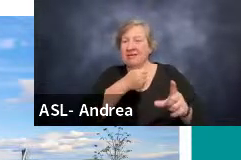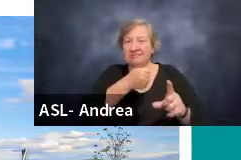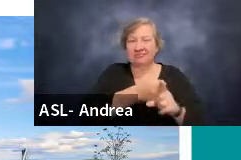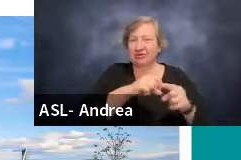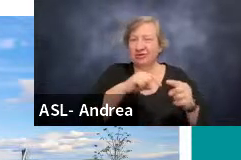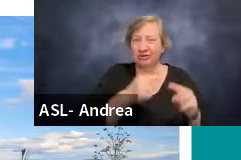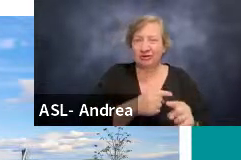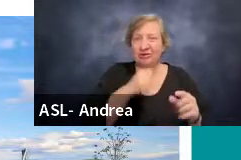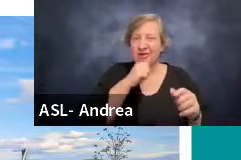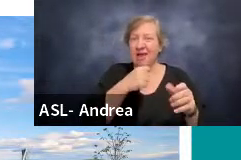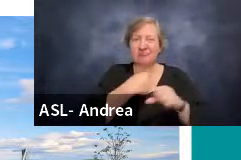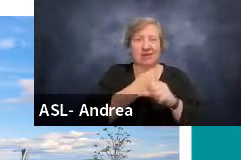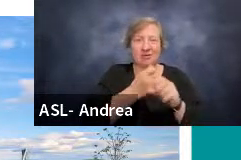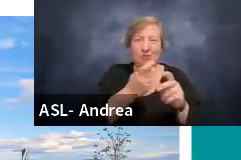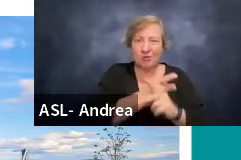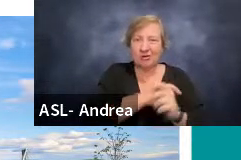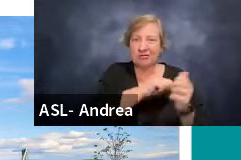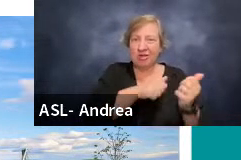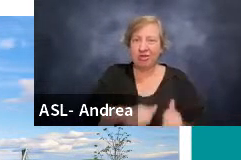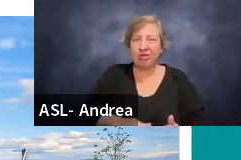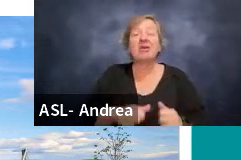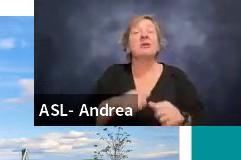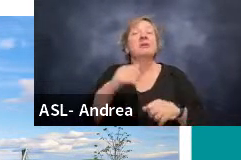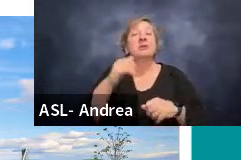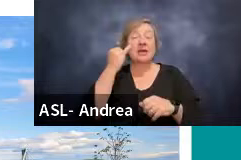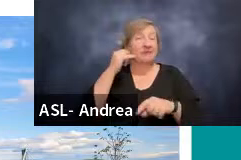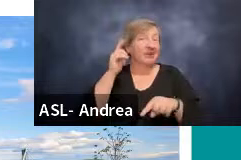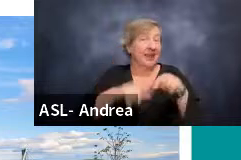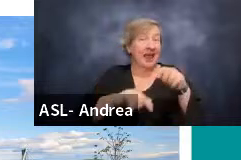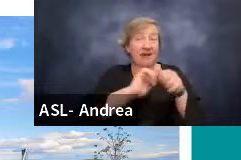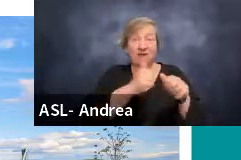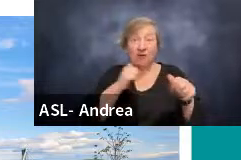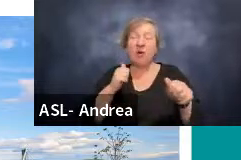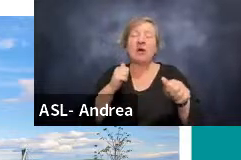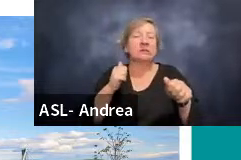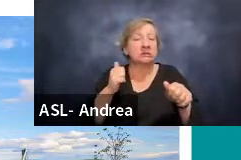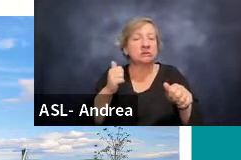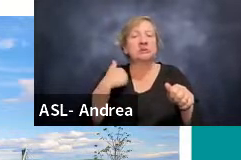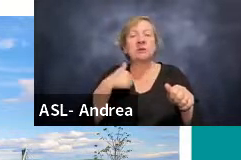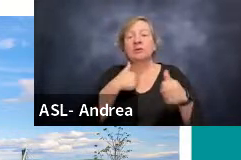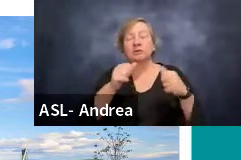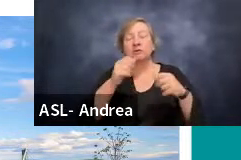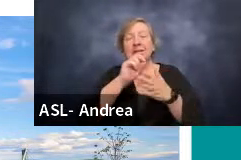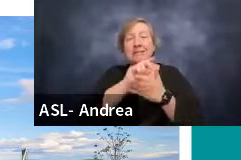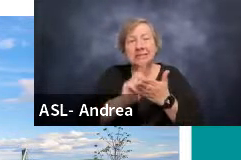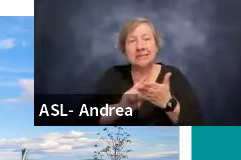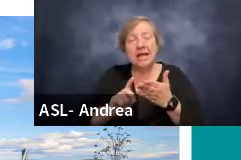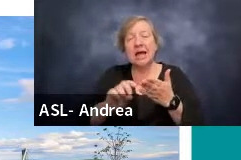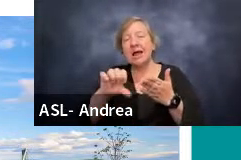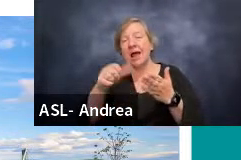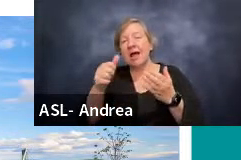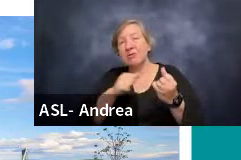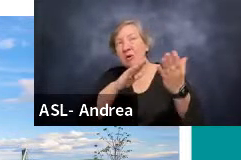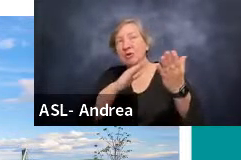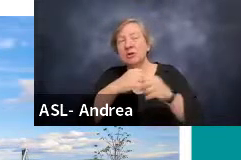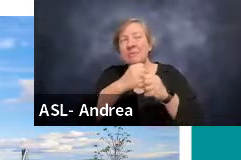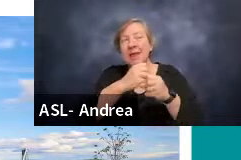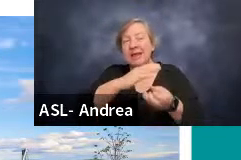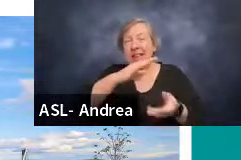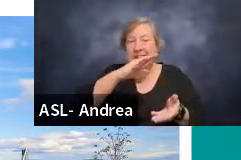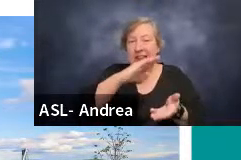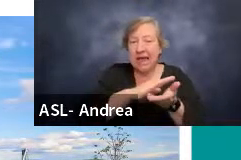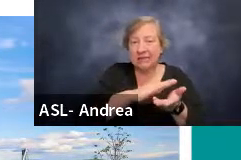possible. If we're not able to avoid them, we look at design and other methods to try and minimize